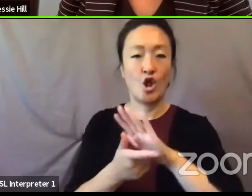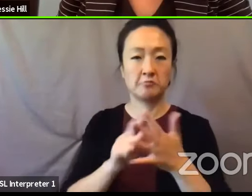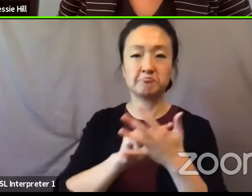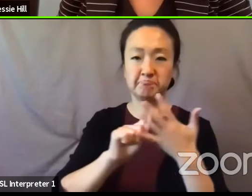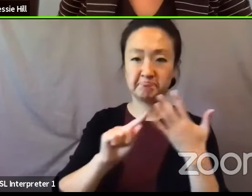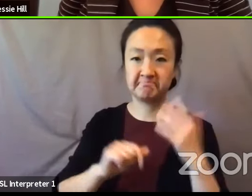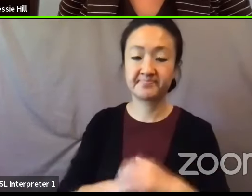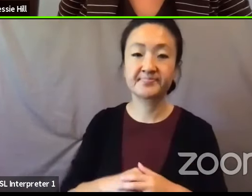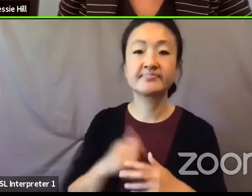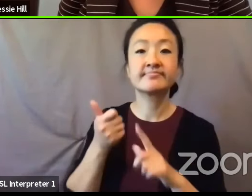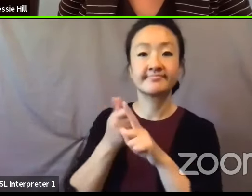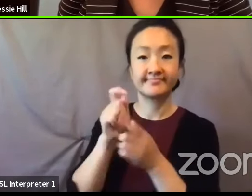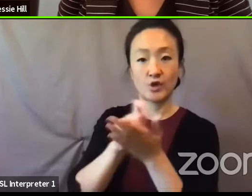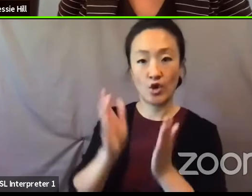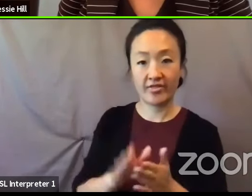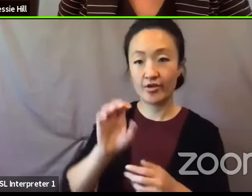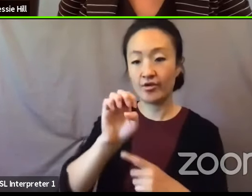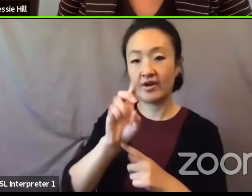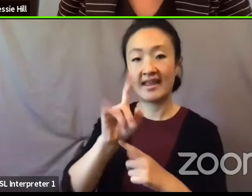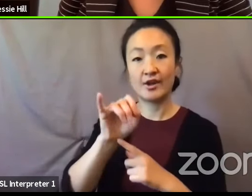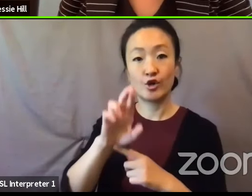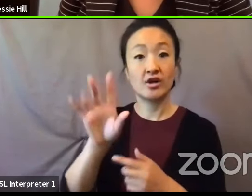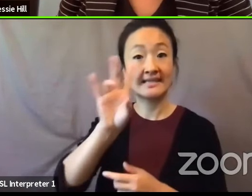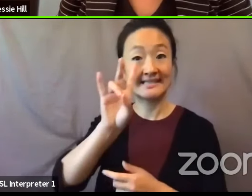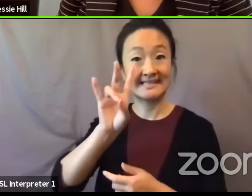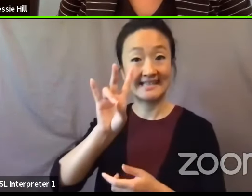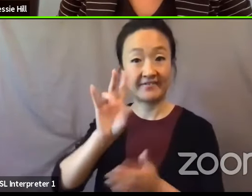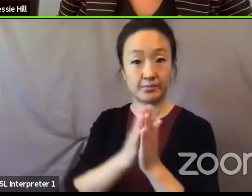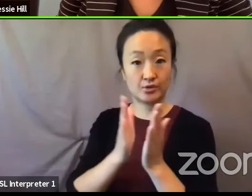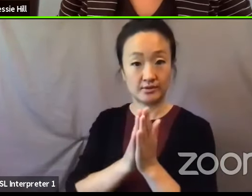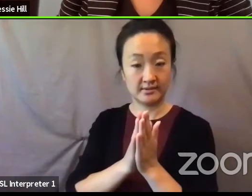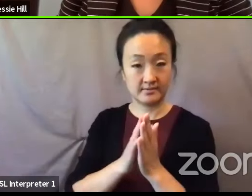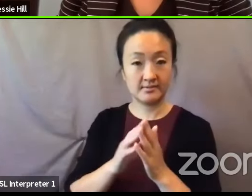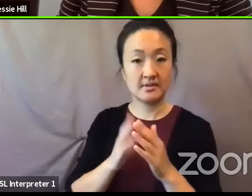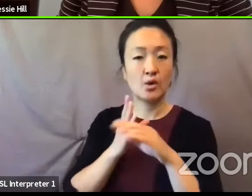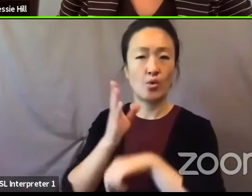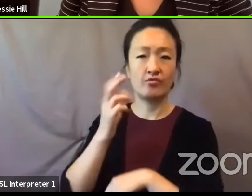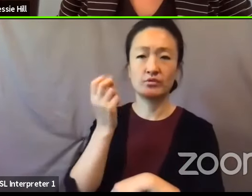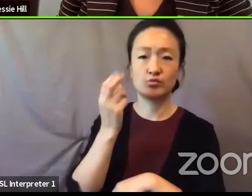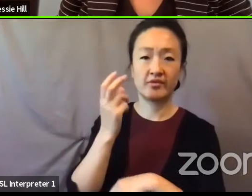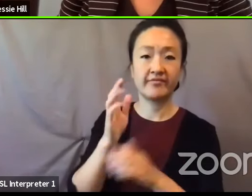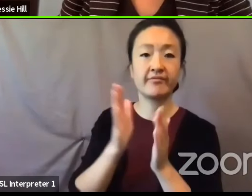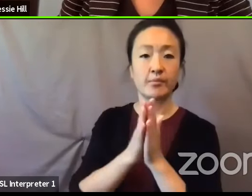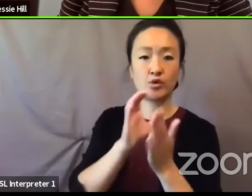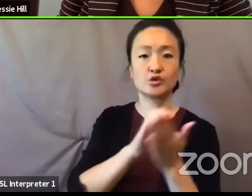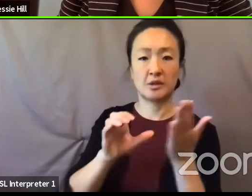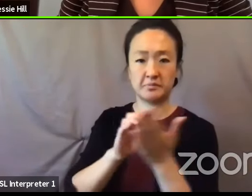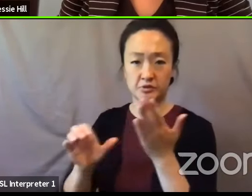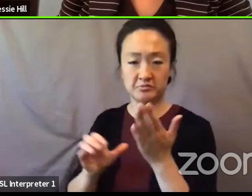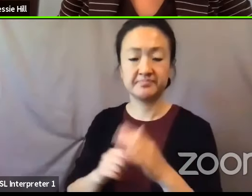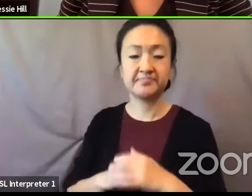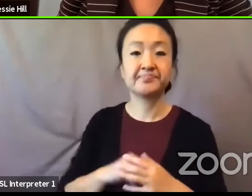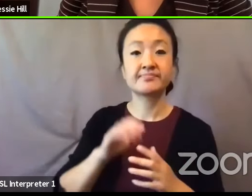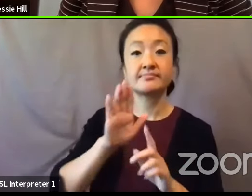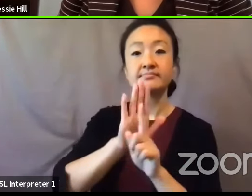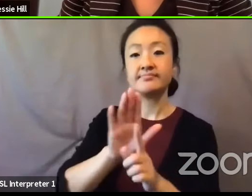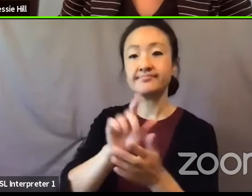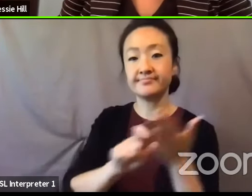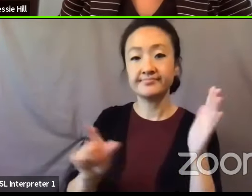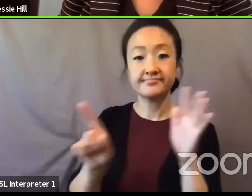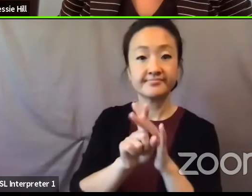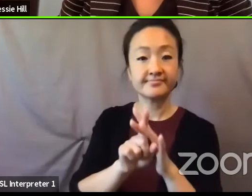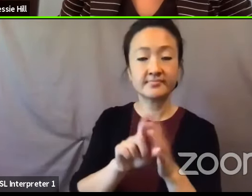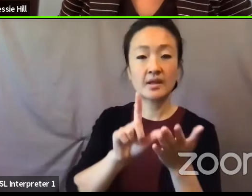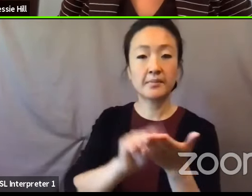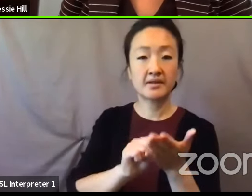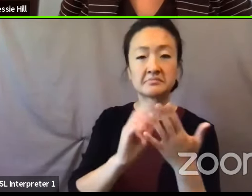is the author or editor of 7 books and over a dozen book chapters. His articles have appeared in